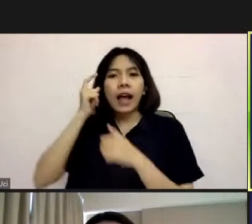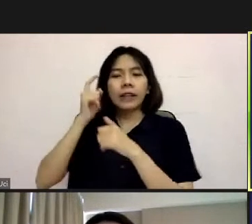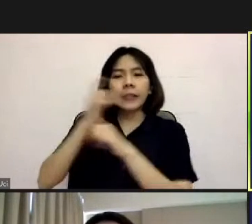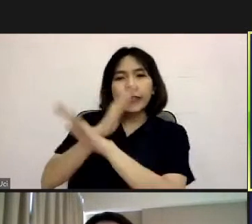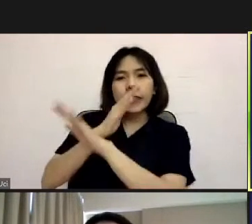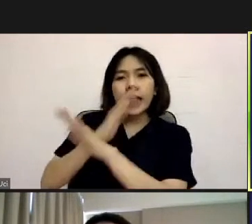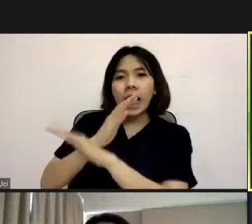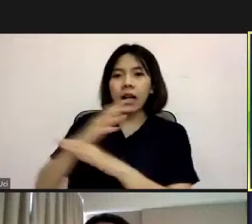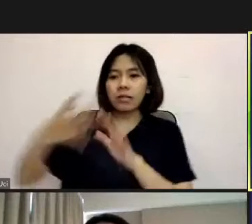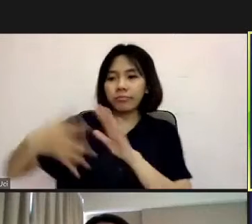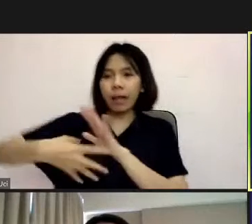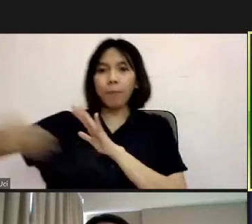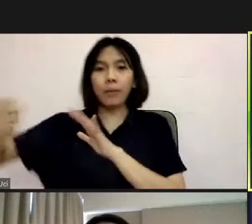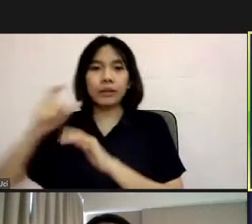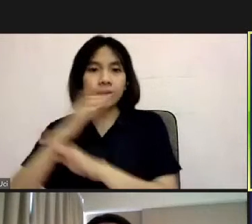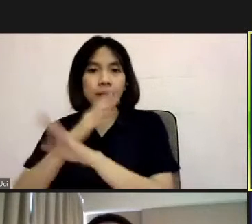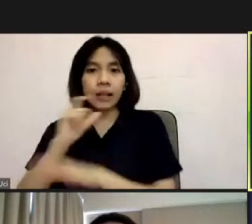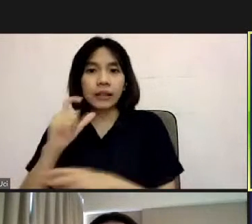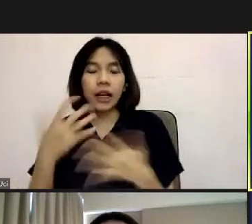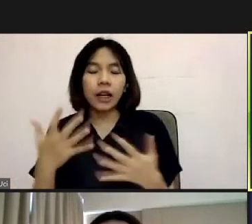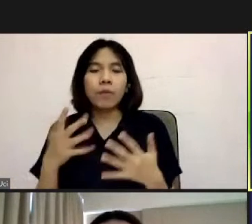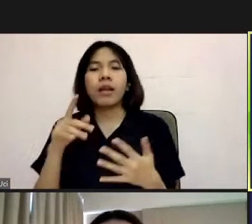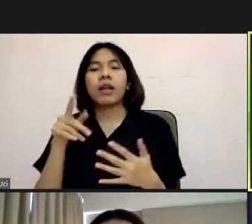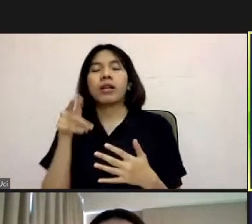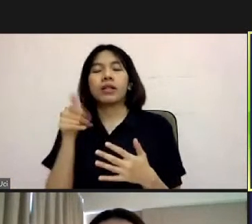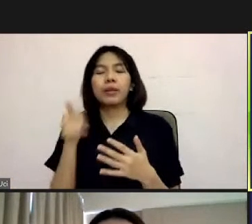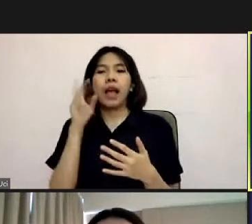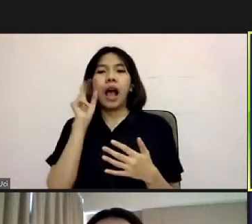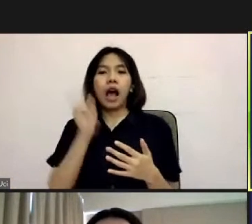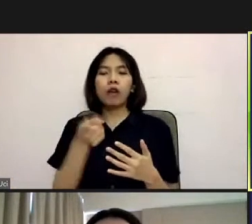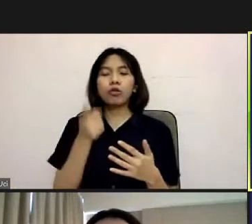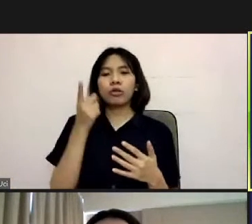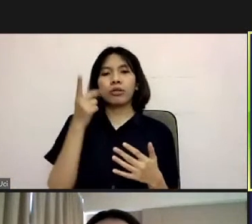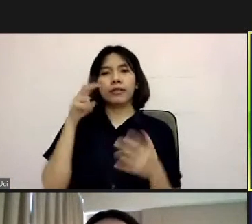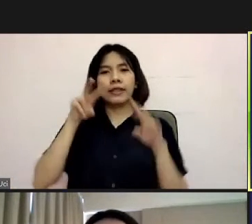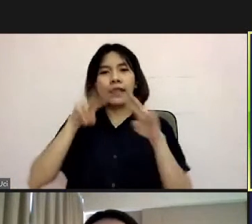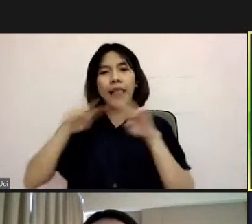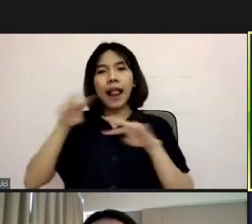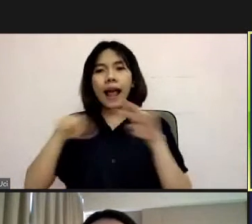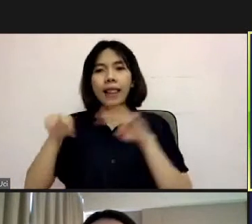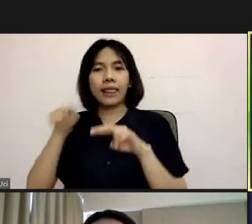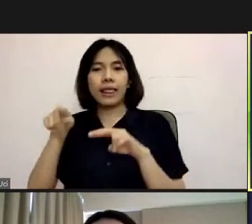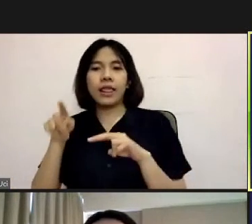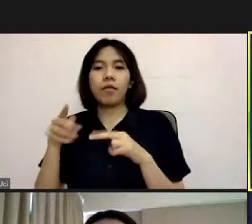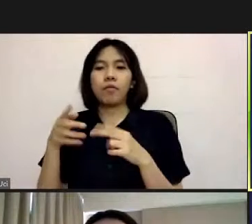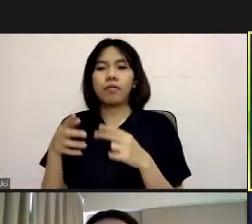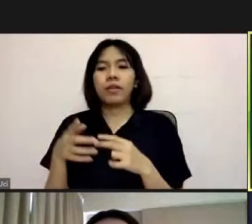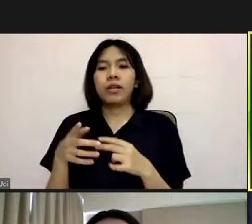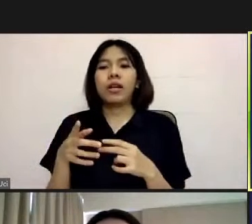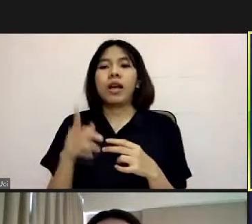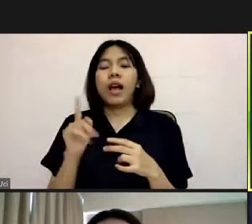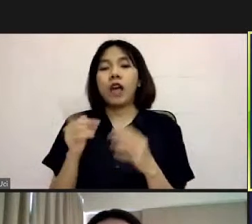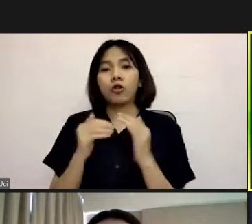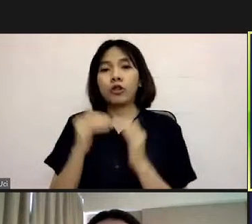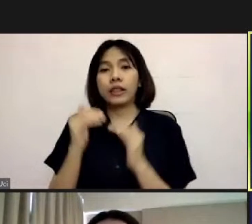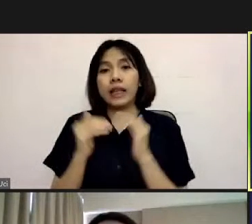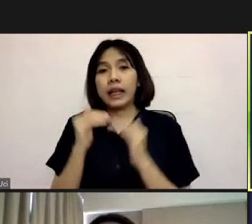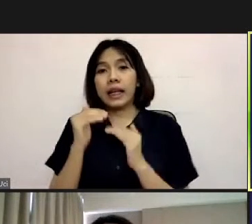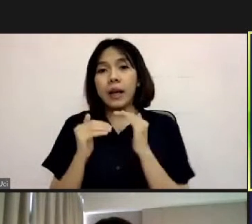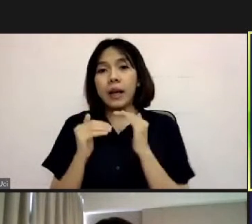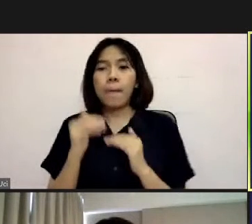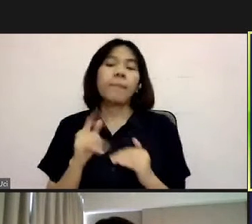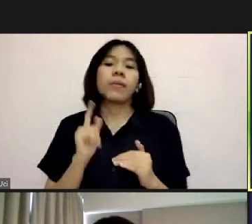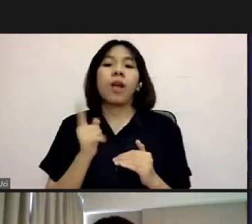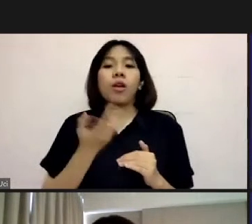surveillance, or it has the malware that makes you really vulnerable to the